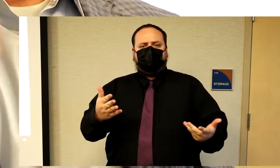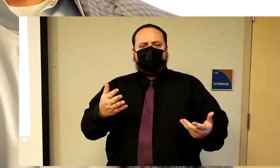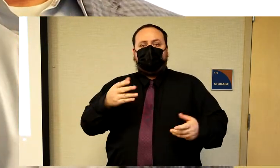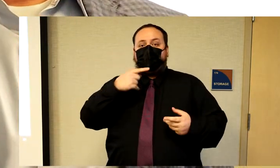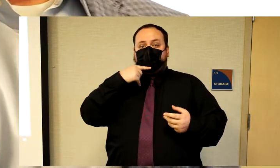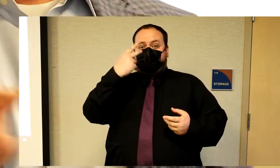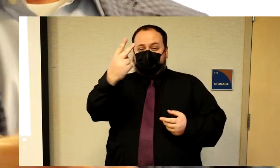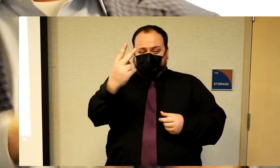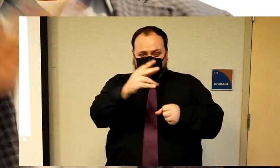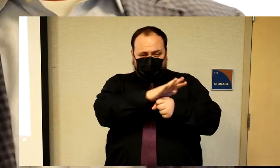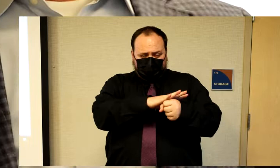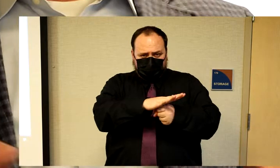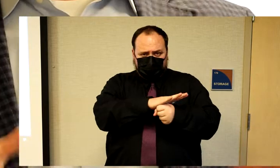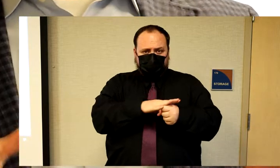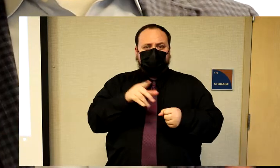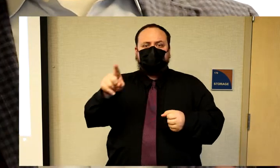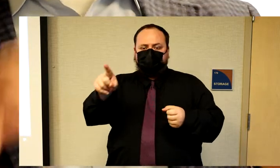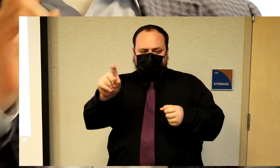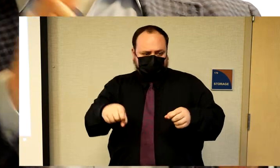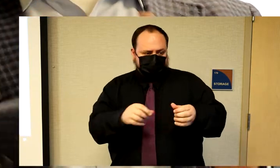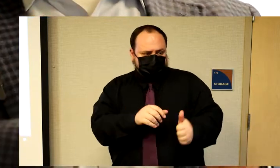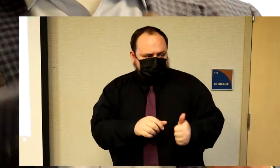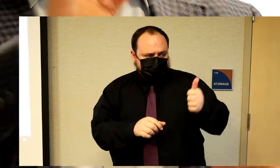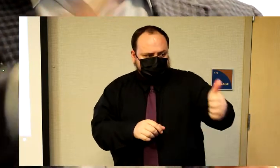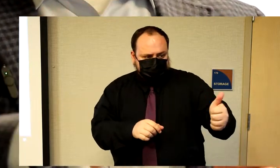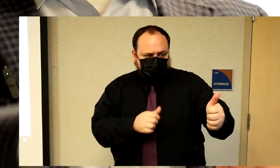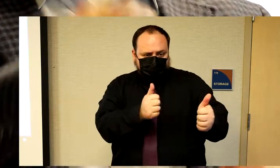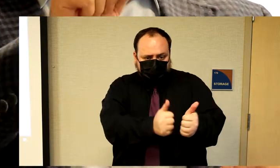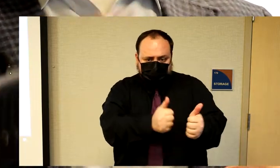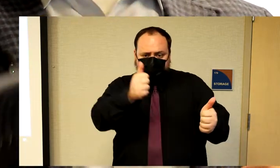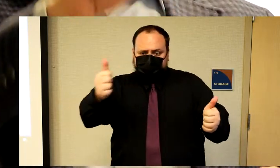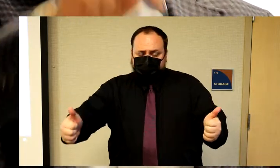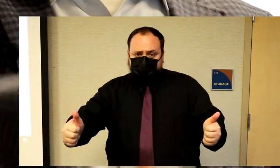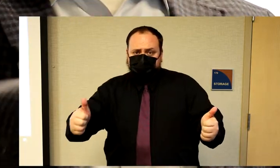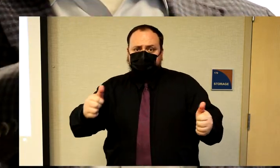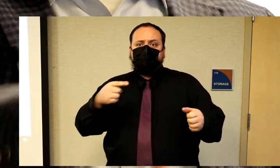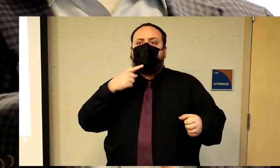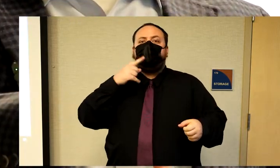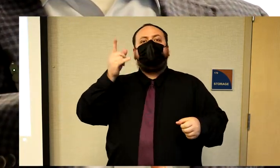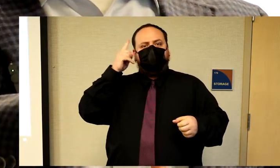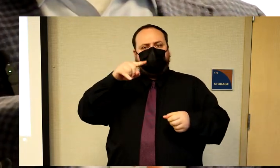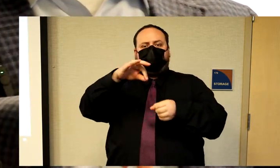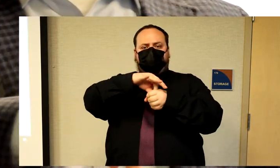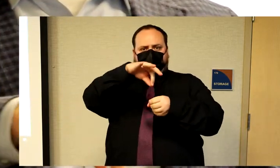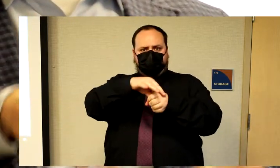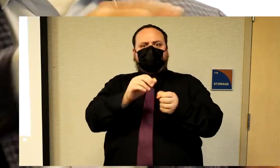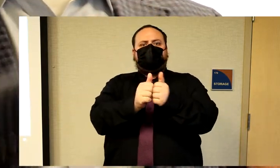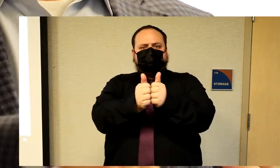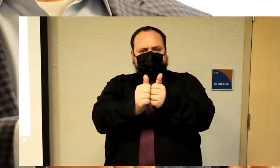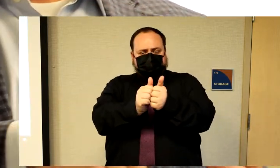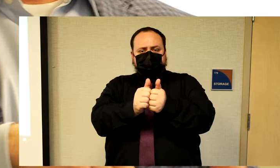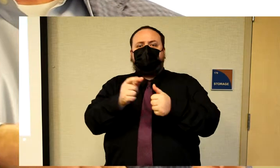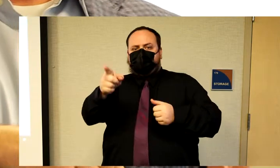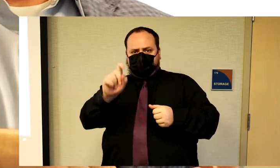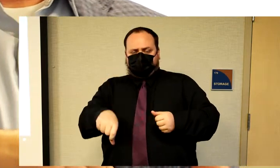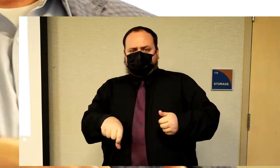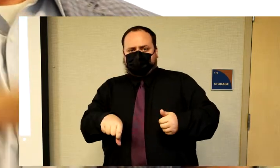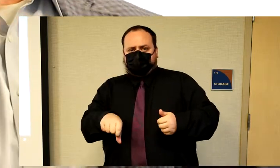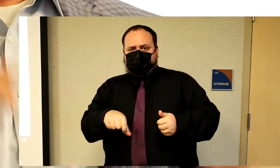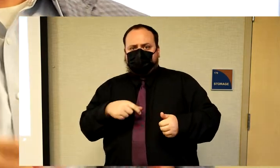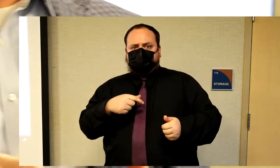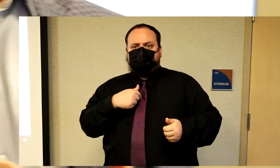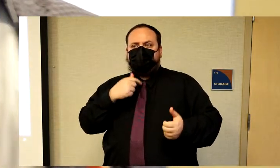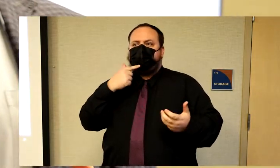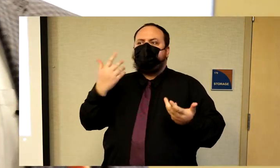to need to be assigned, of the 5, to be assigned to be up for election in 2022. And yet just yesterday I was challenged to say,